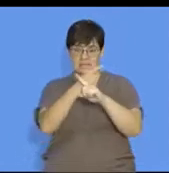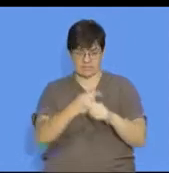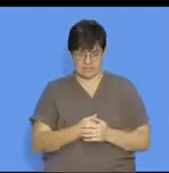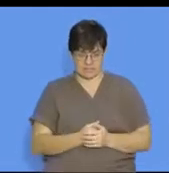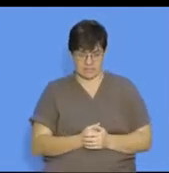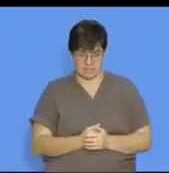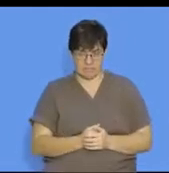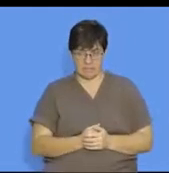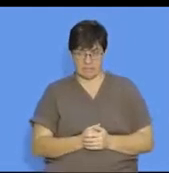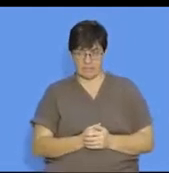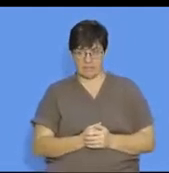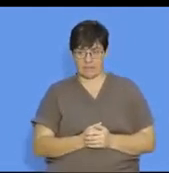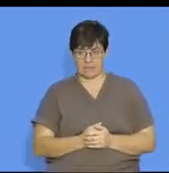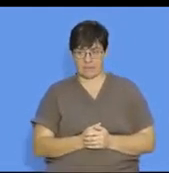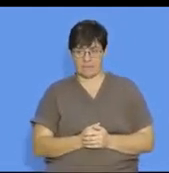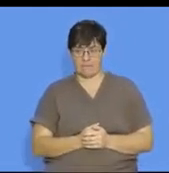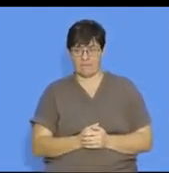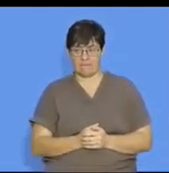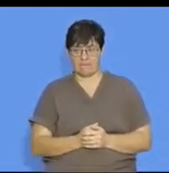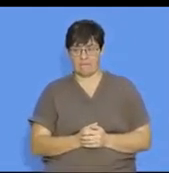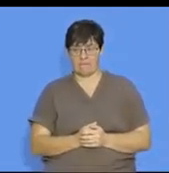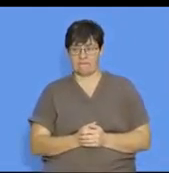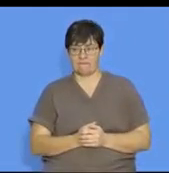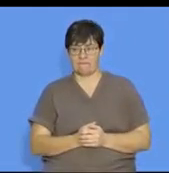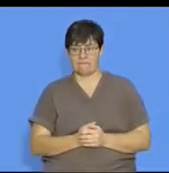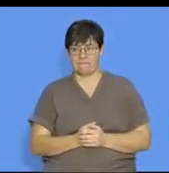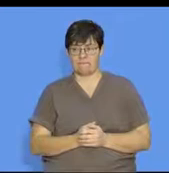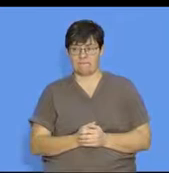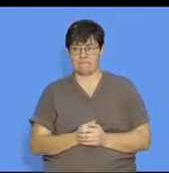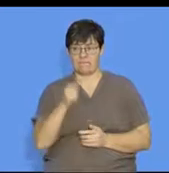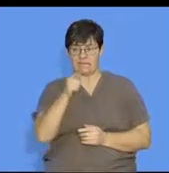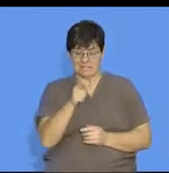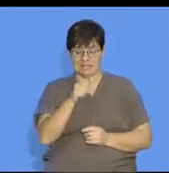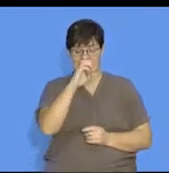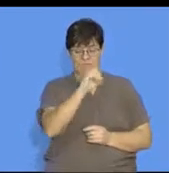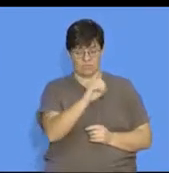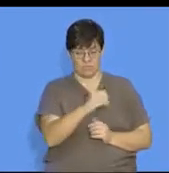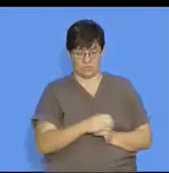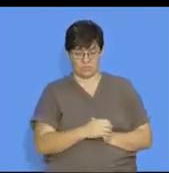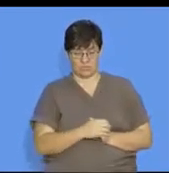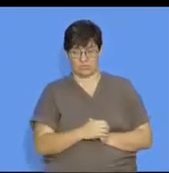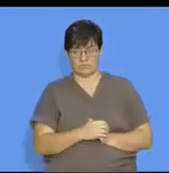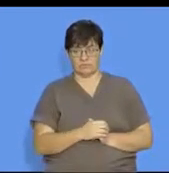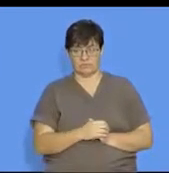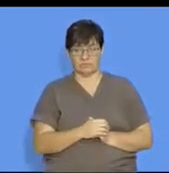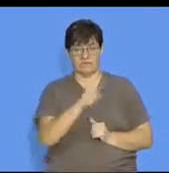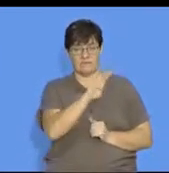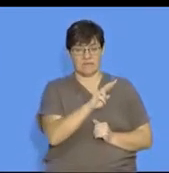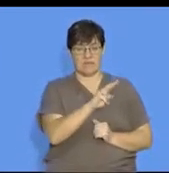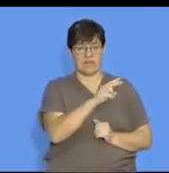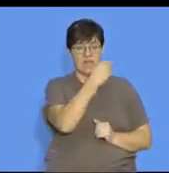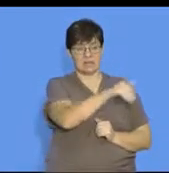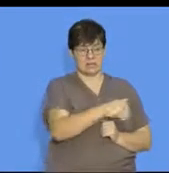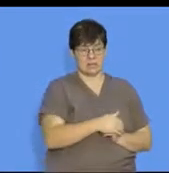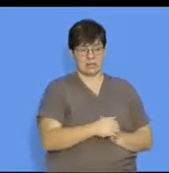the intercept is E in the sense that if this is 0, the V external